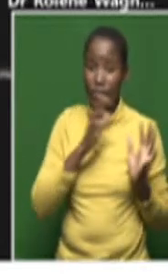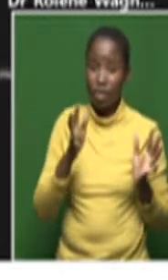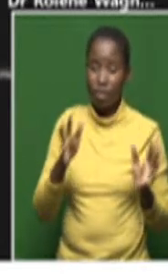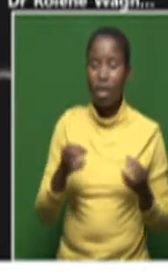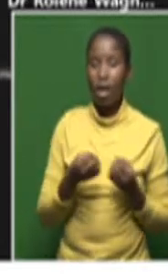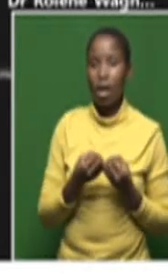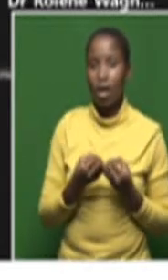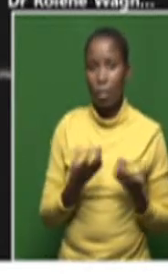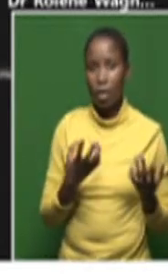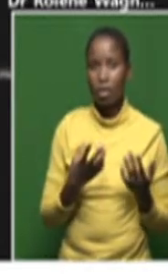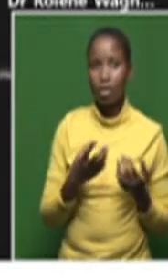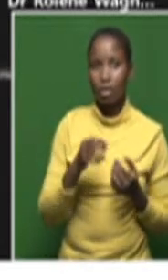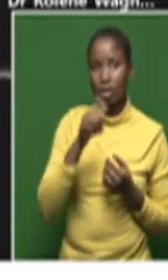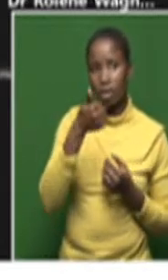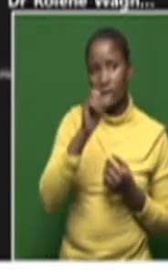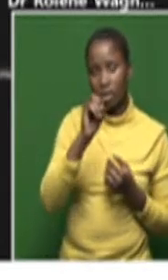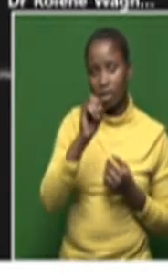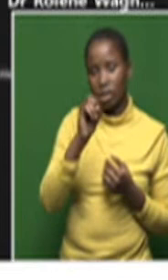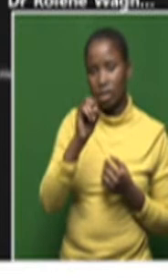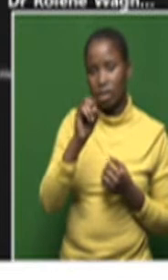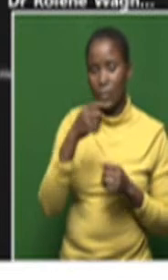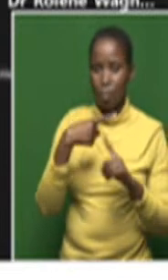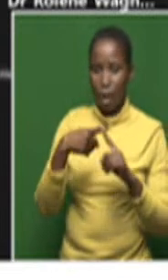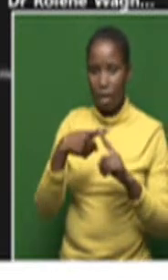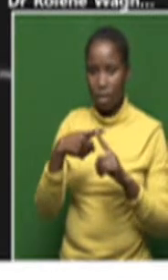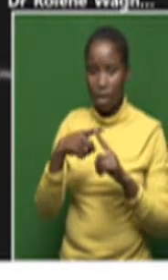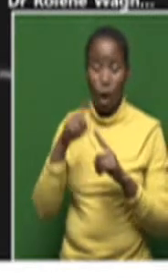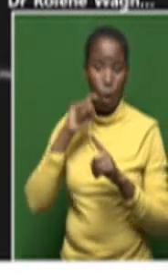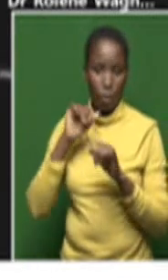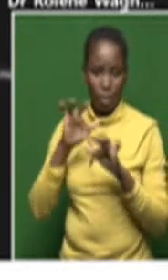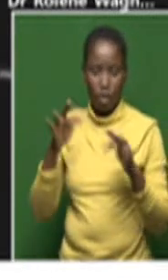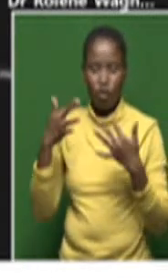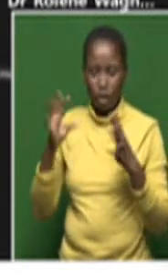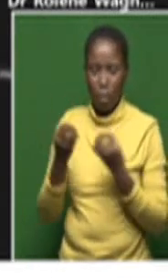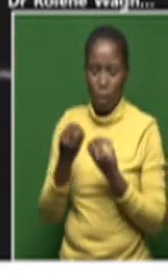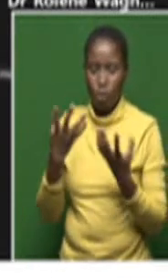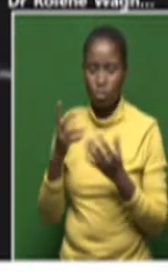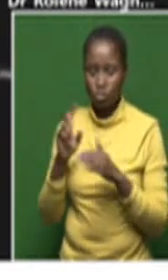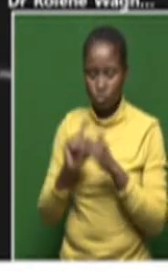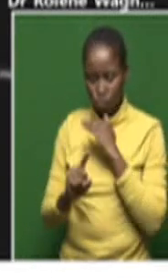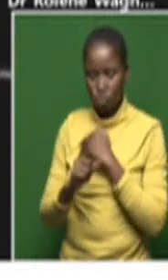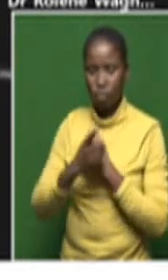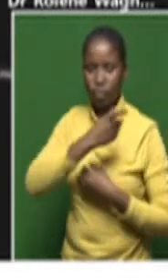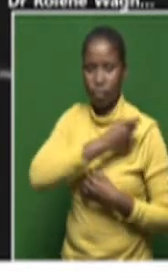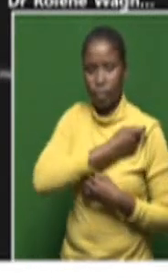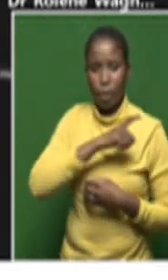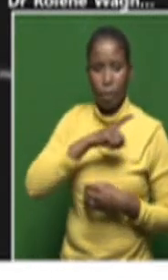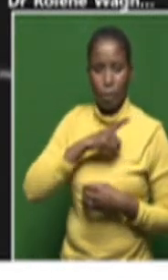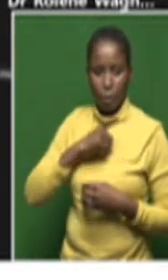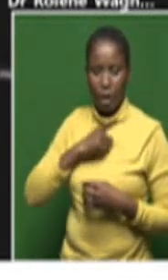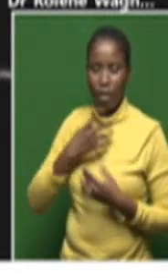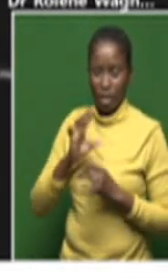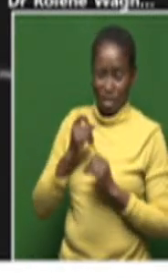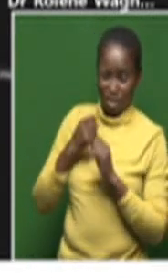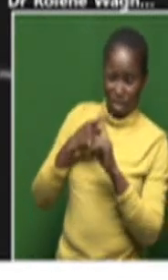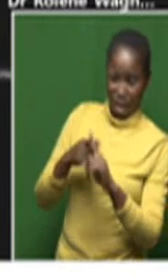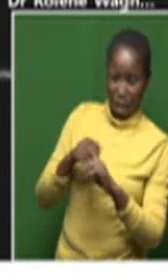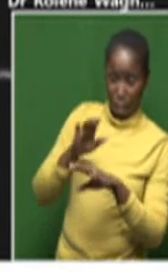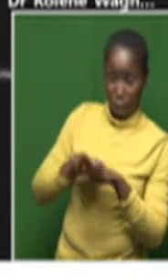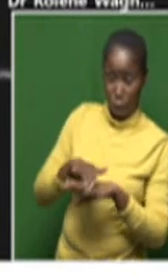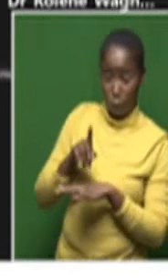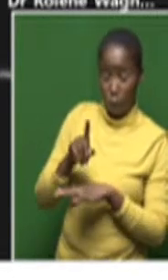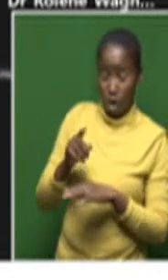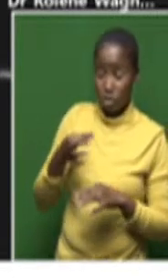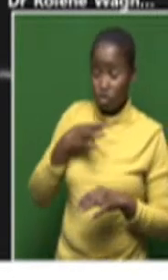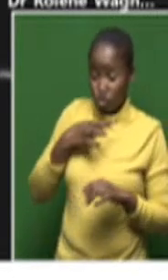proportion, is in the 60 plus years. And so that's because we've had a really significant drive in targeting those most at risk,